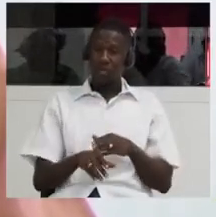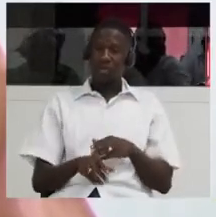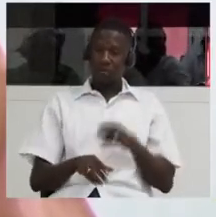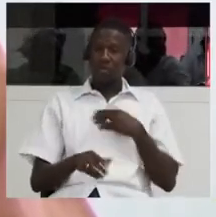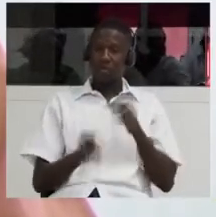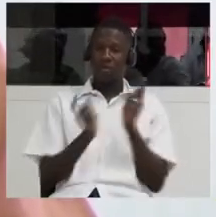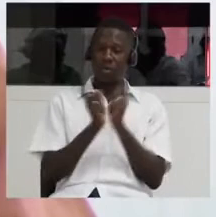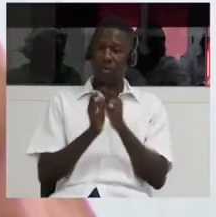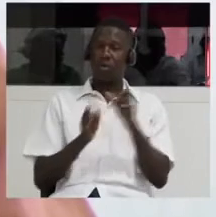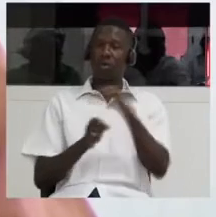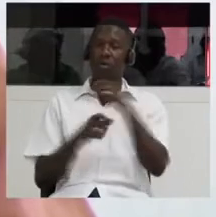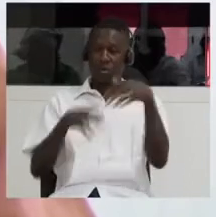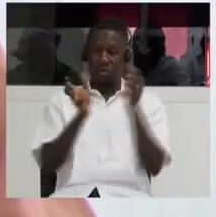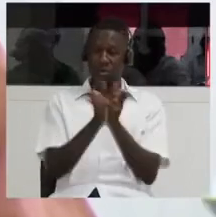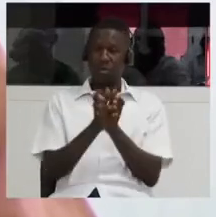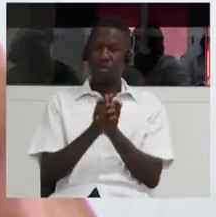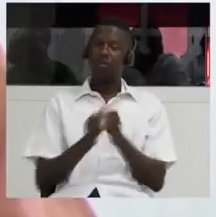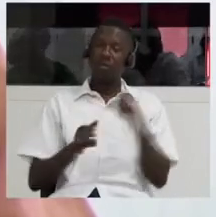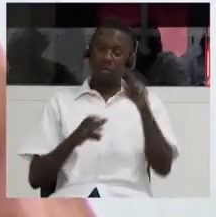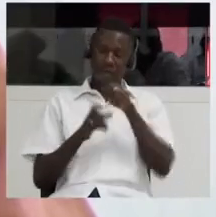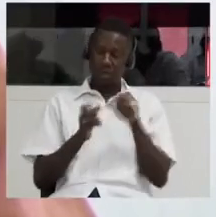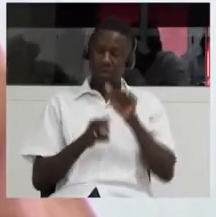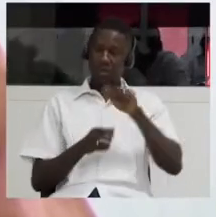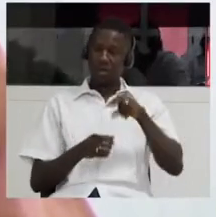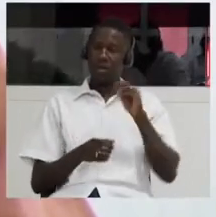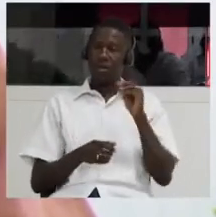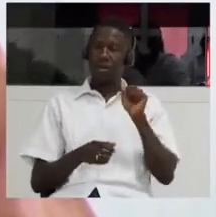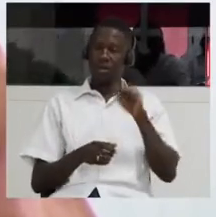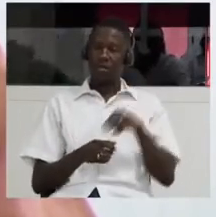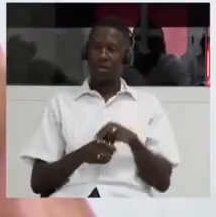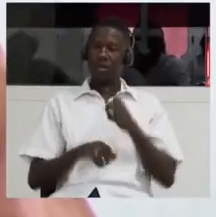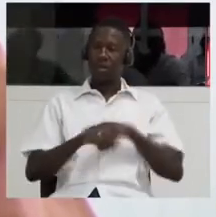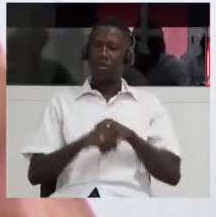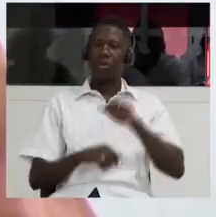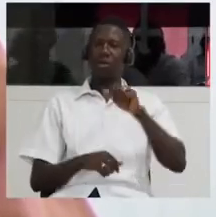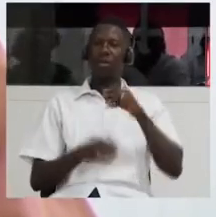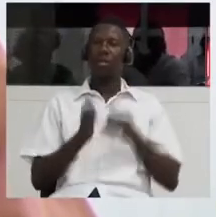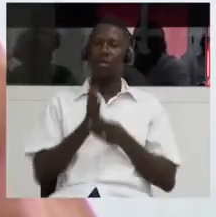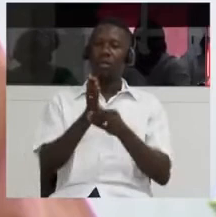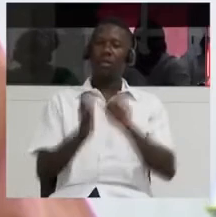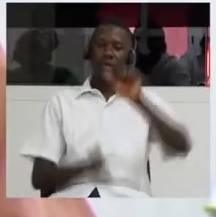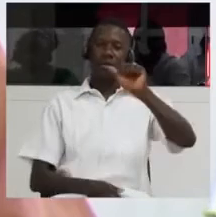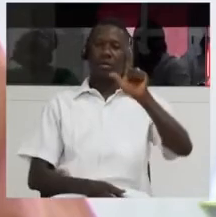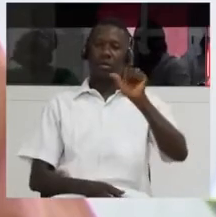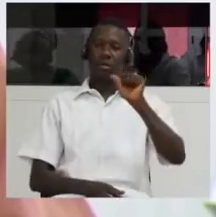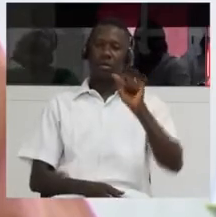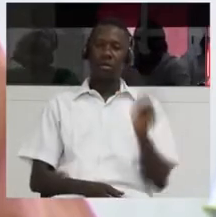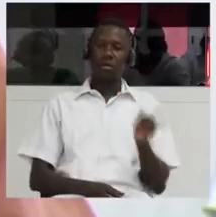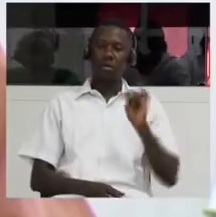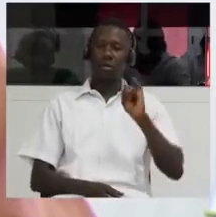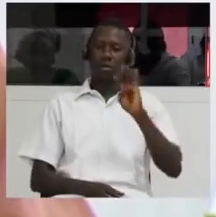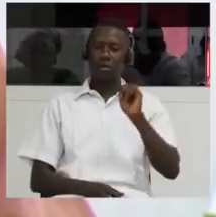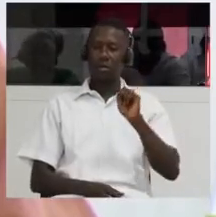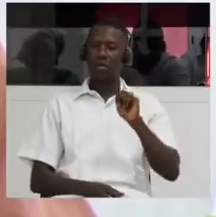gendarmes. This time around, it was headed by Alhaji Martin. So it was very easy for